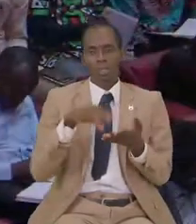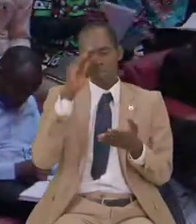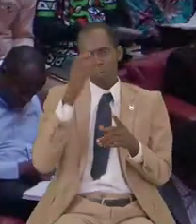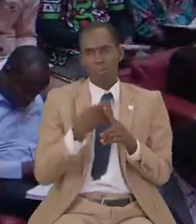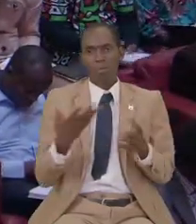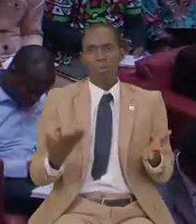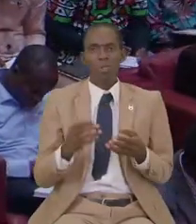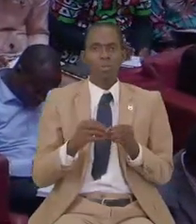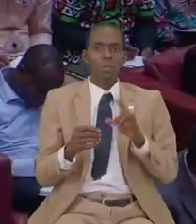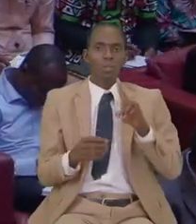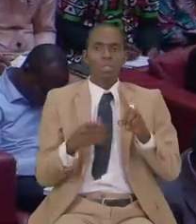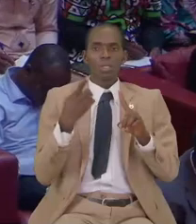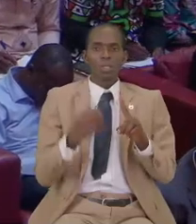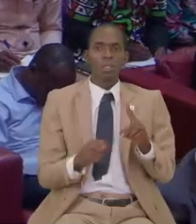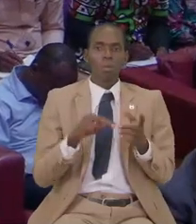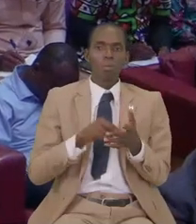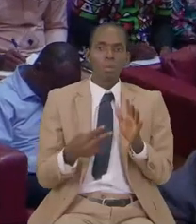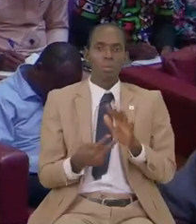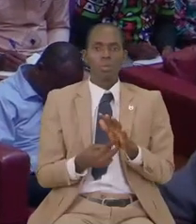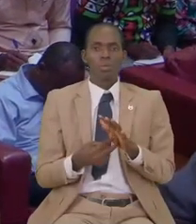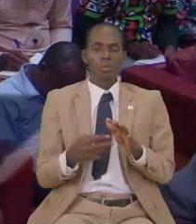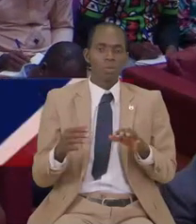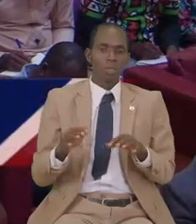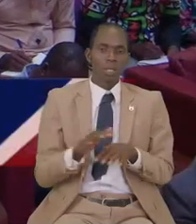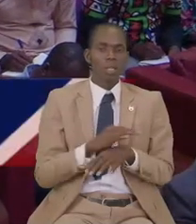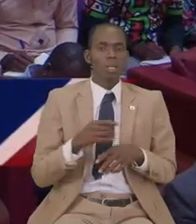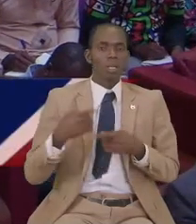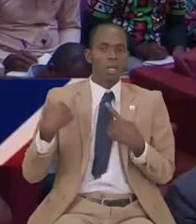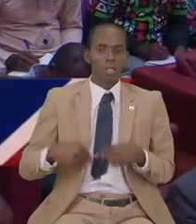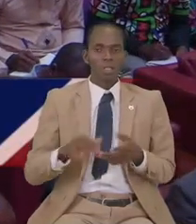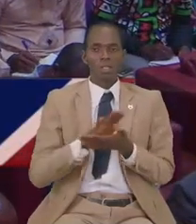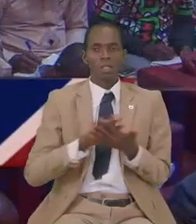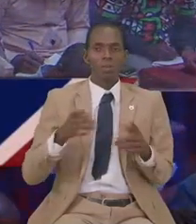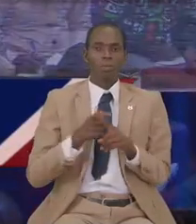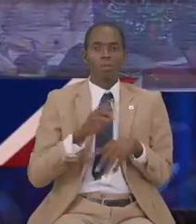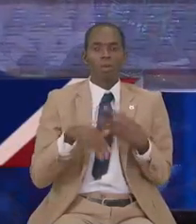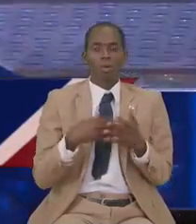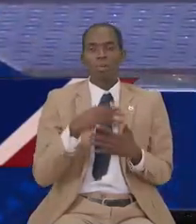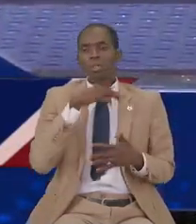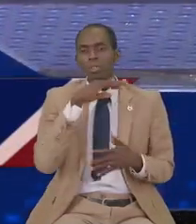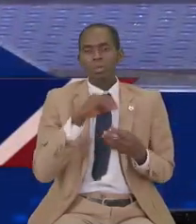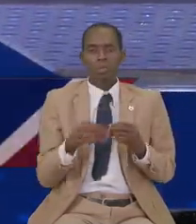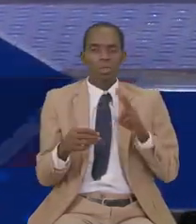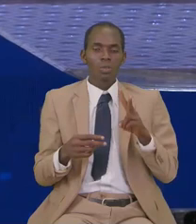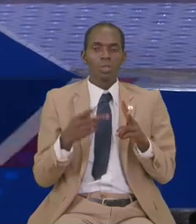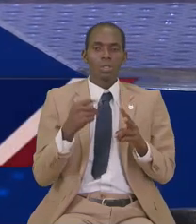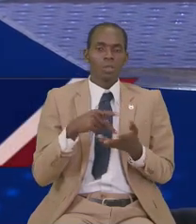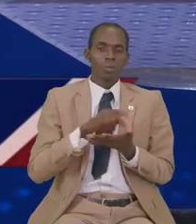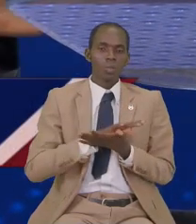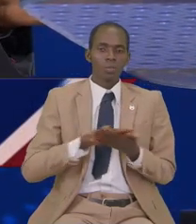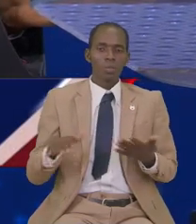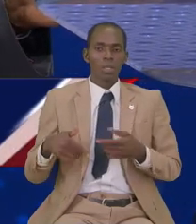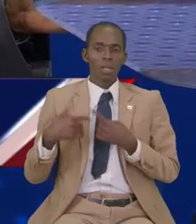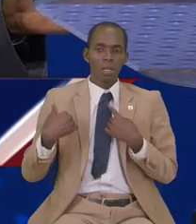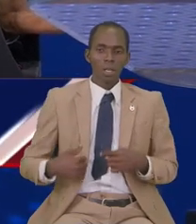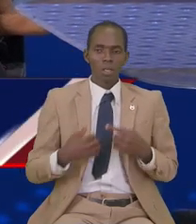Number one, the purposeful heart cleansed from all defilement. Number two, the purified heart,